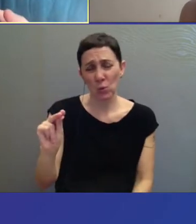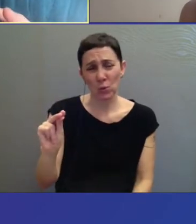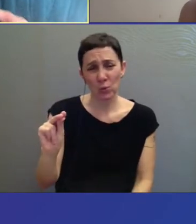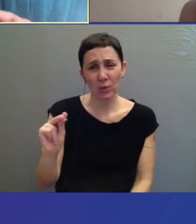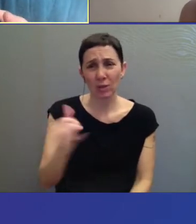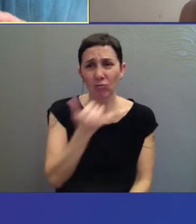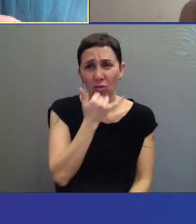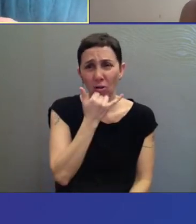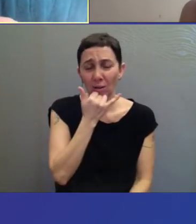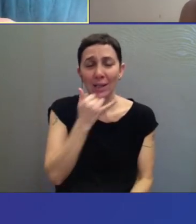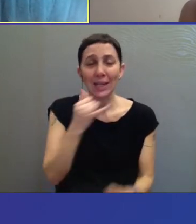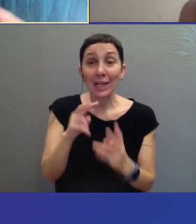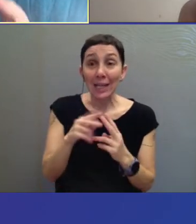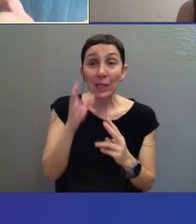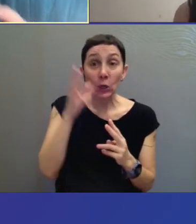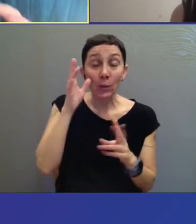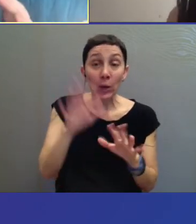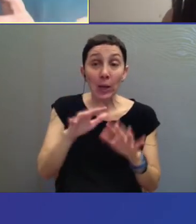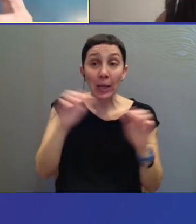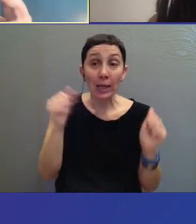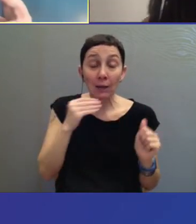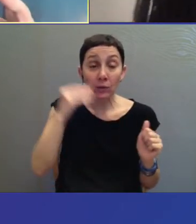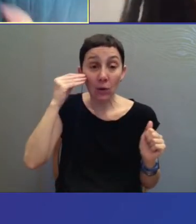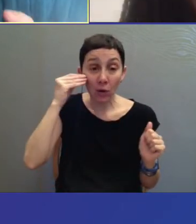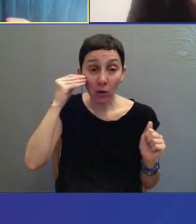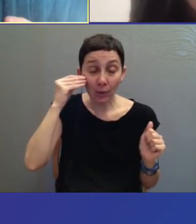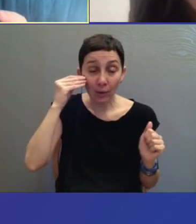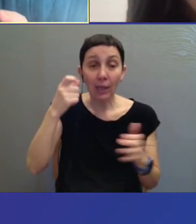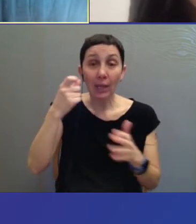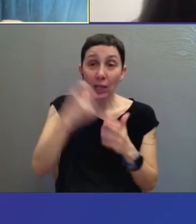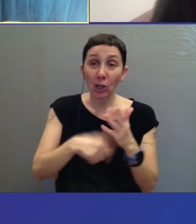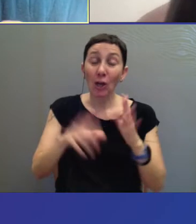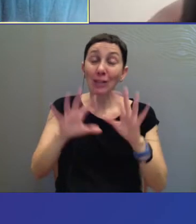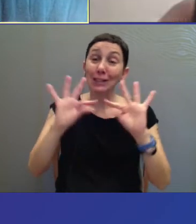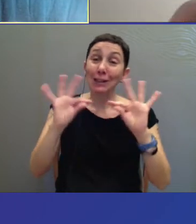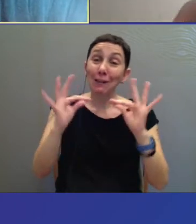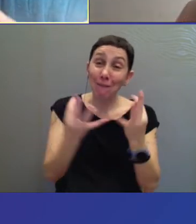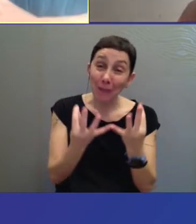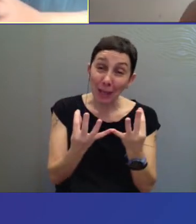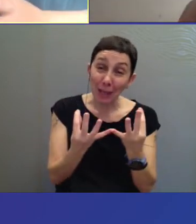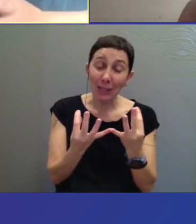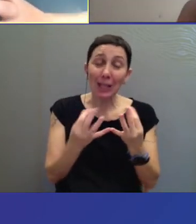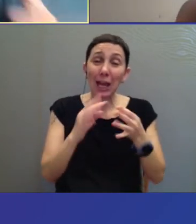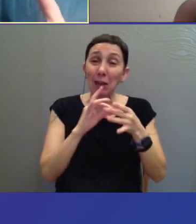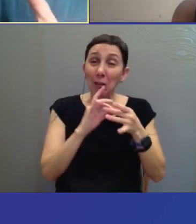Either parent to leave the house, it costs the family and the relationship